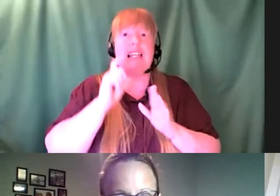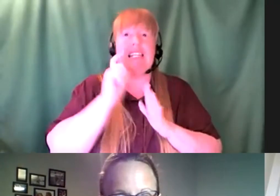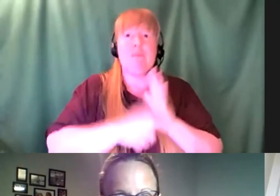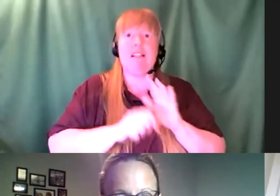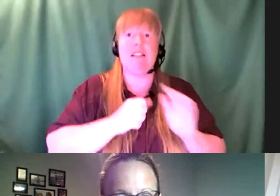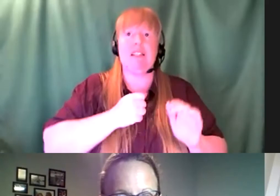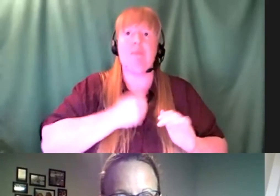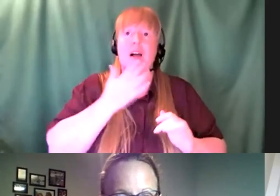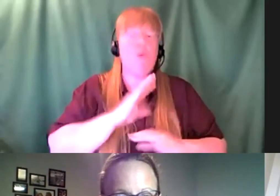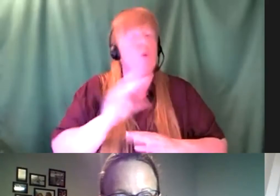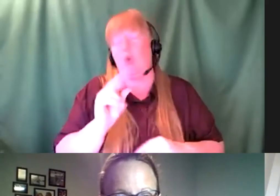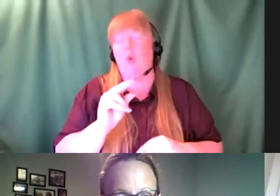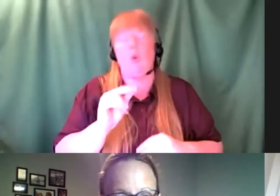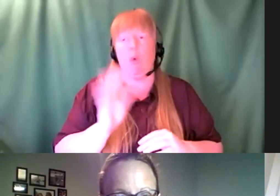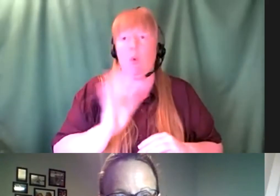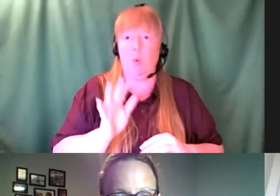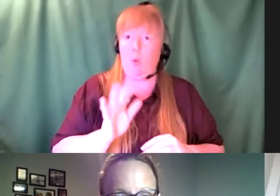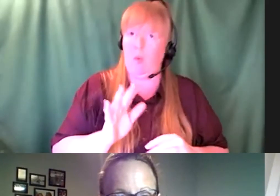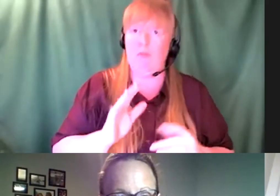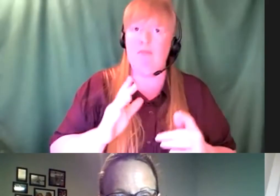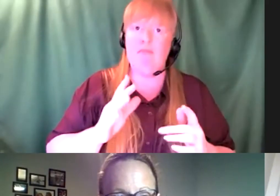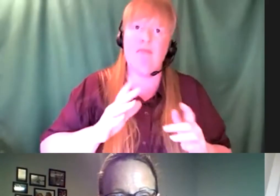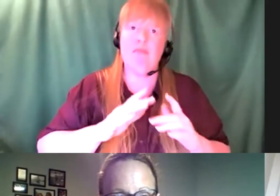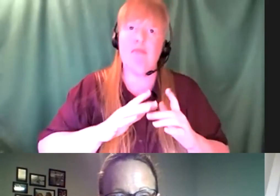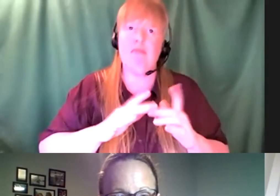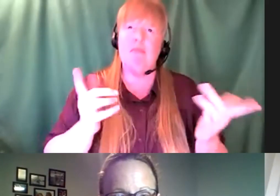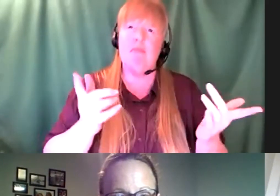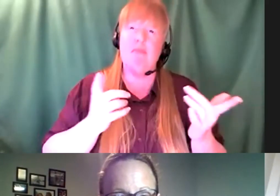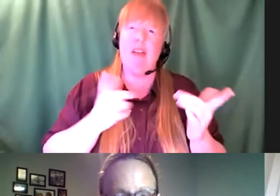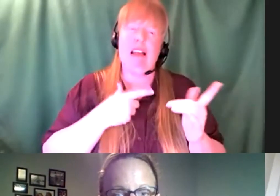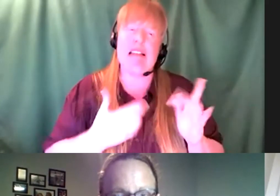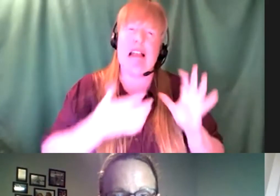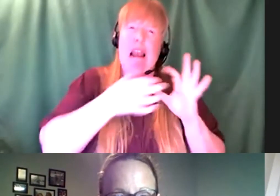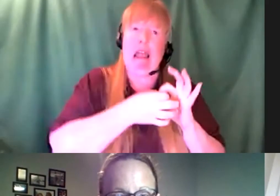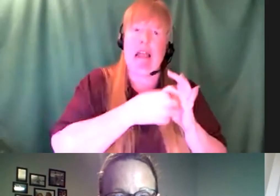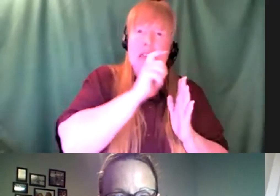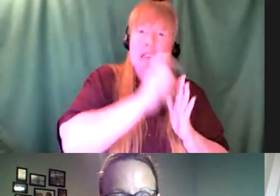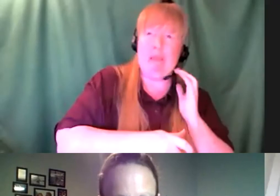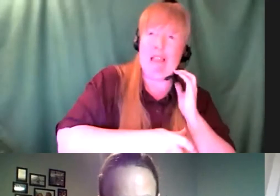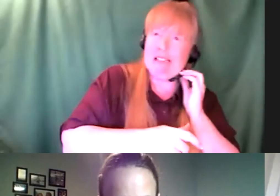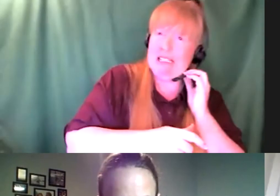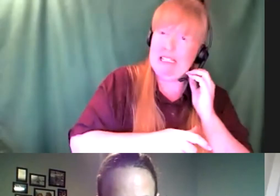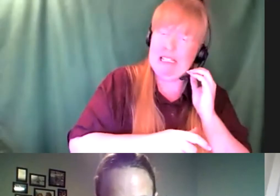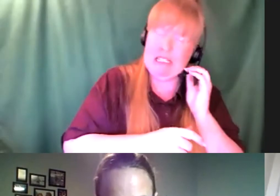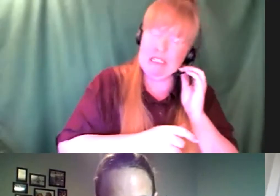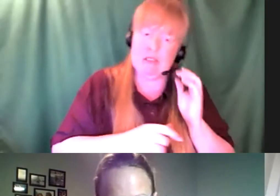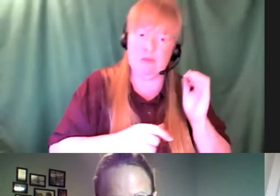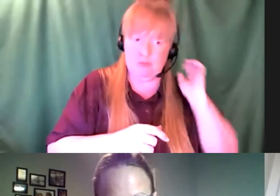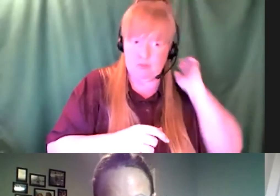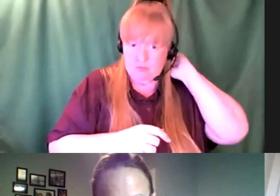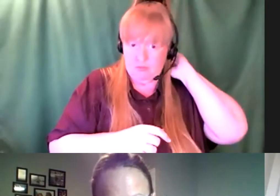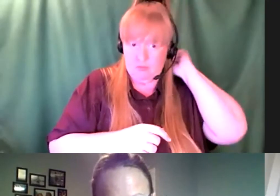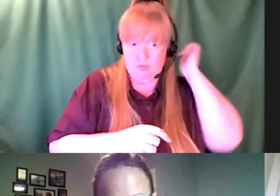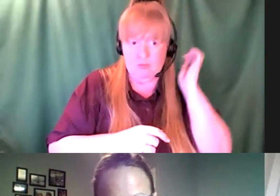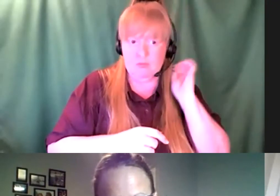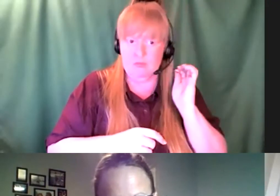but it's a casualty of my disability. When you mean, sorry to interrupt, Carl, but I'm just really interested, when you say